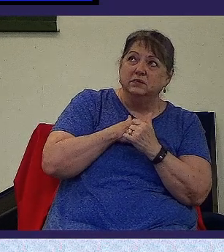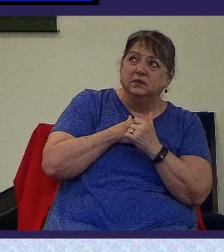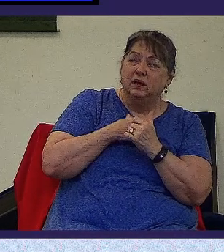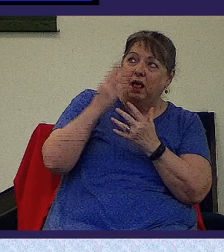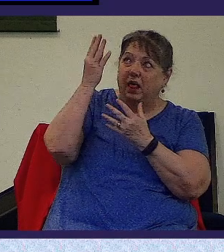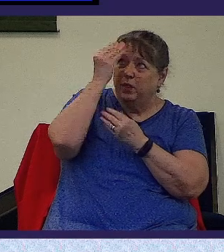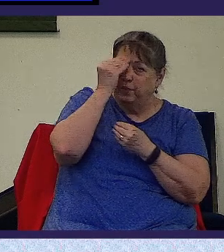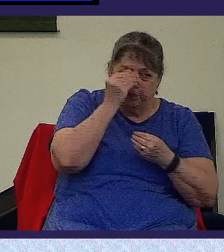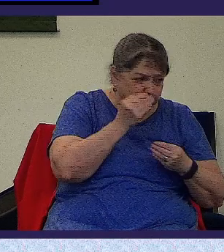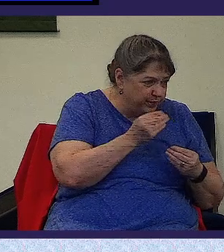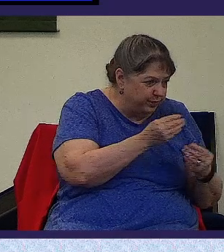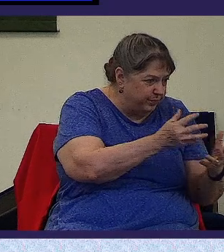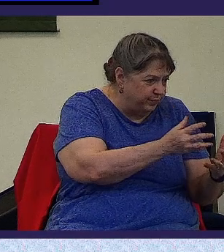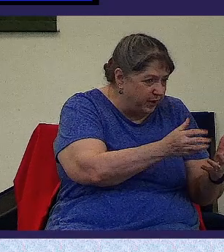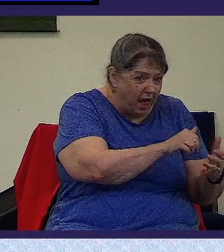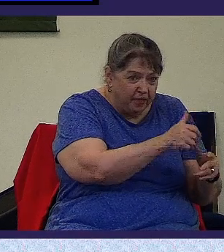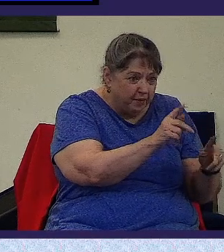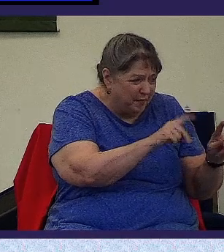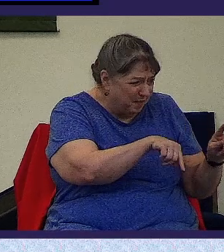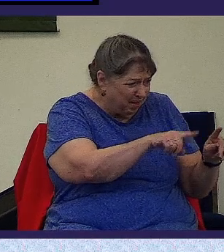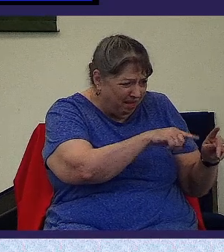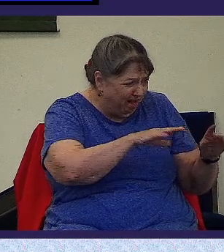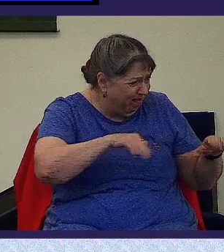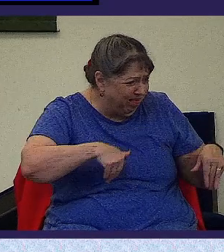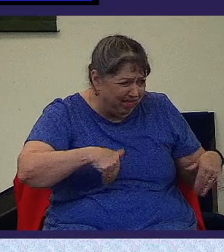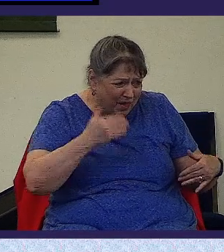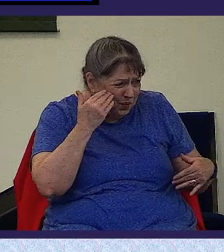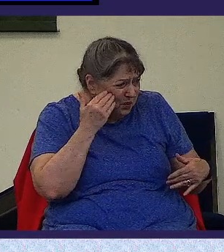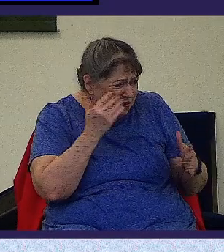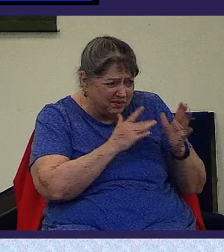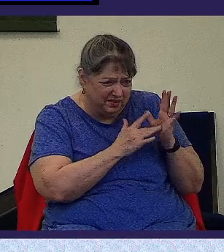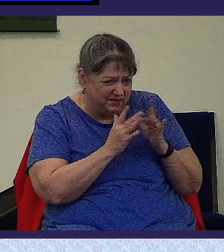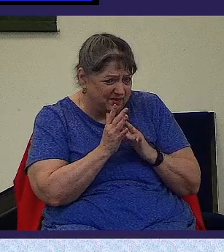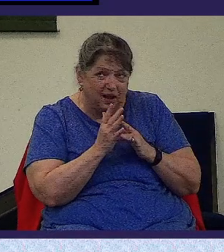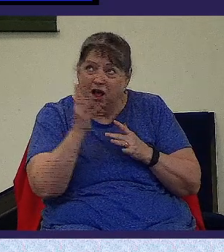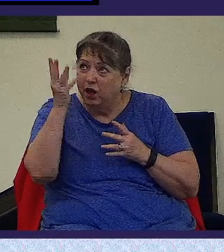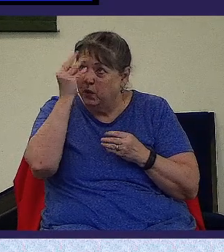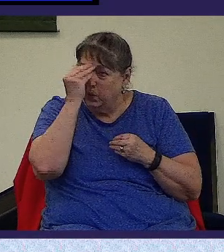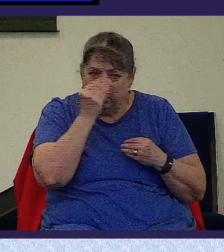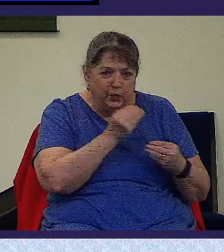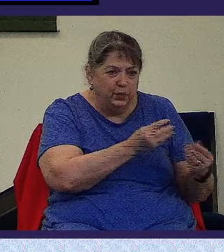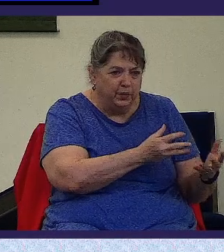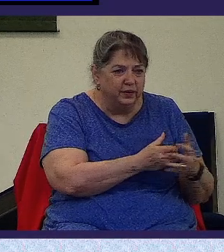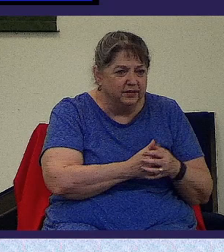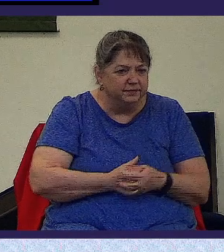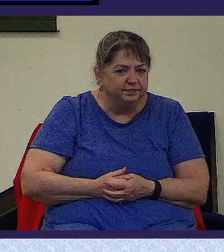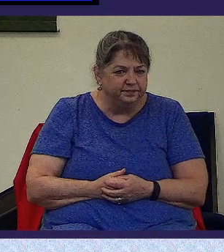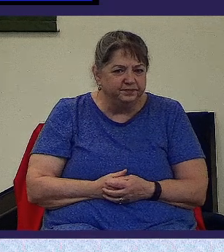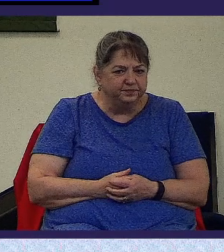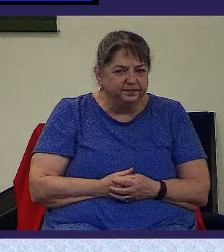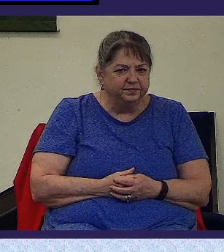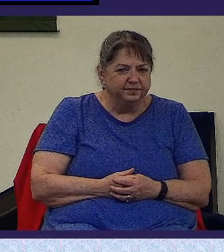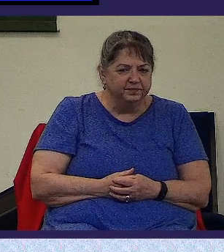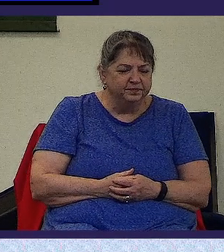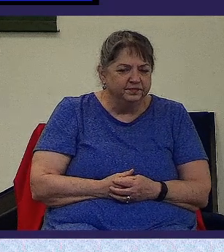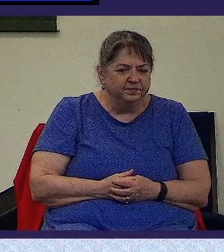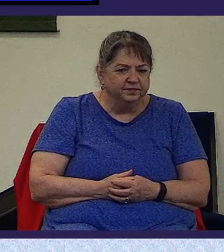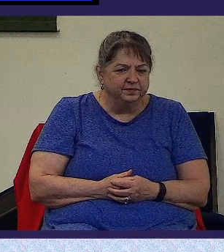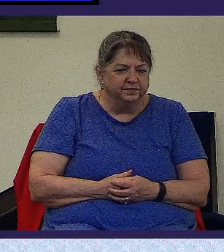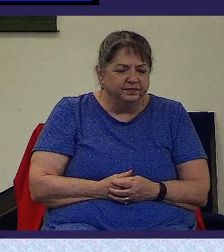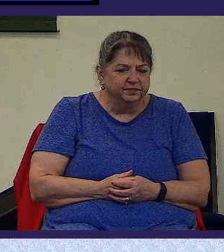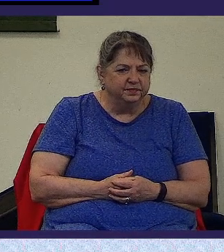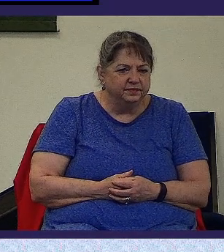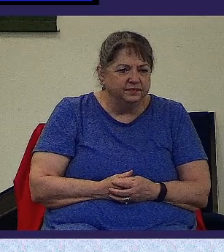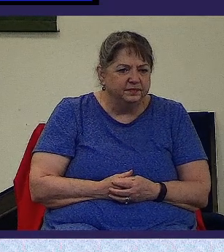help people understand that and praying for them and encouraging them and give them giving them a little card invitation to our church we'll have some of those next week